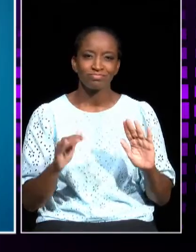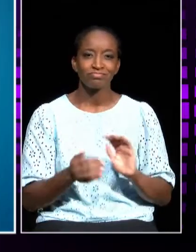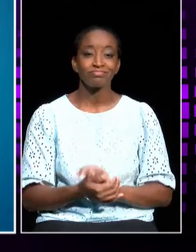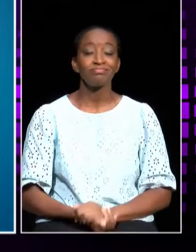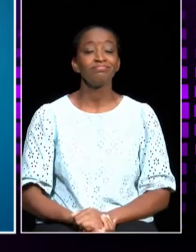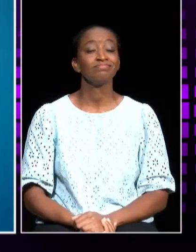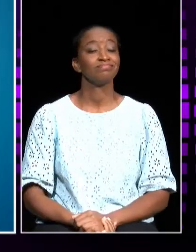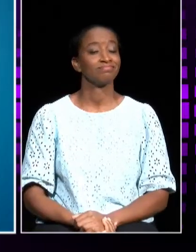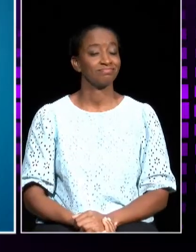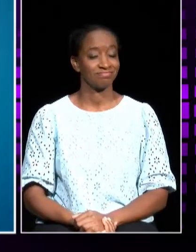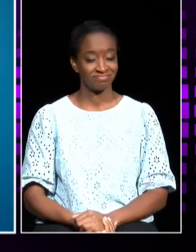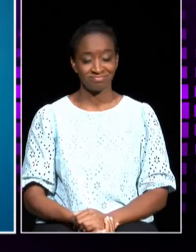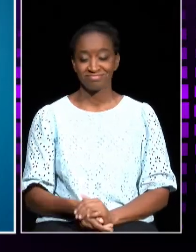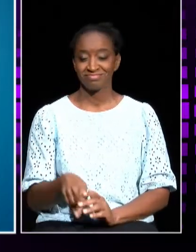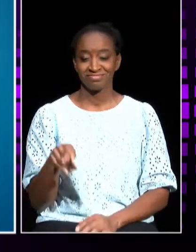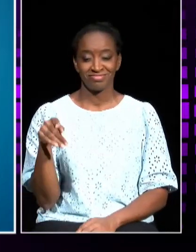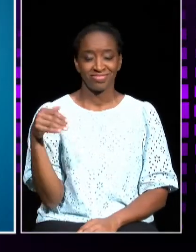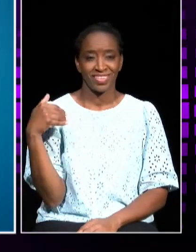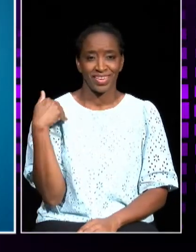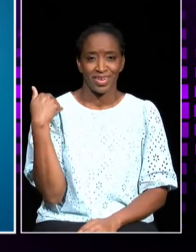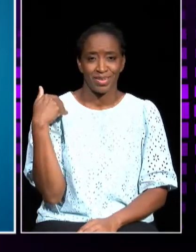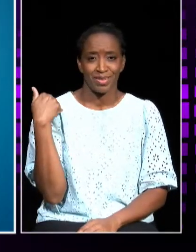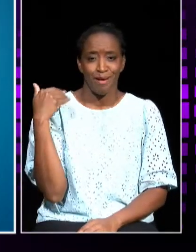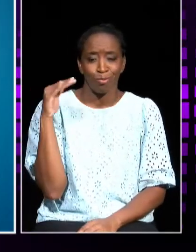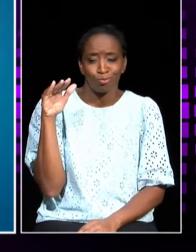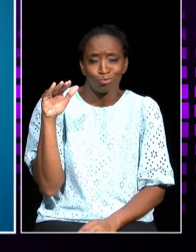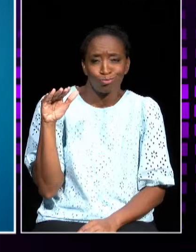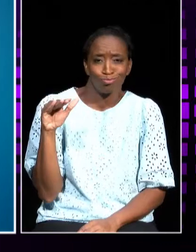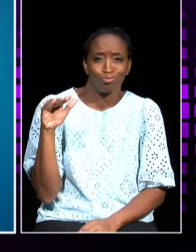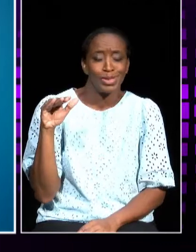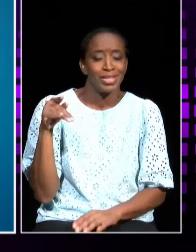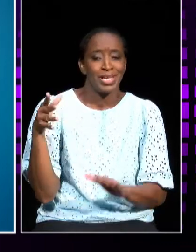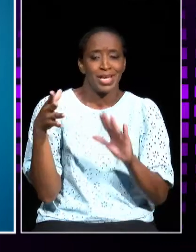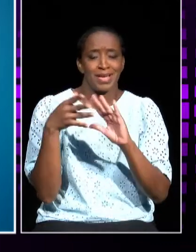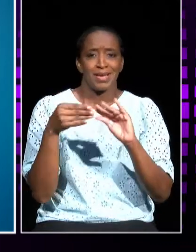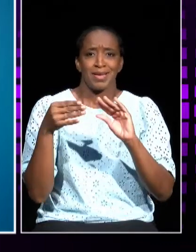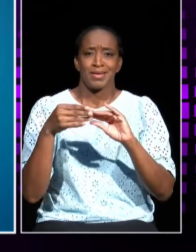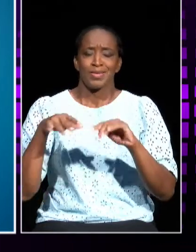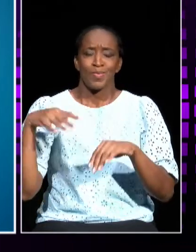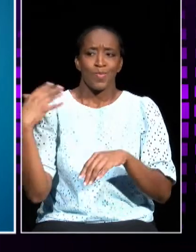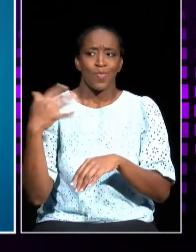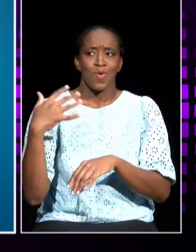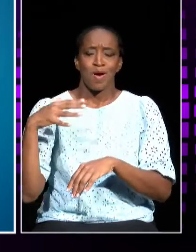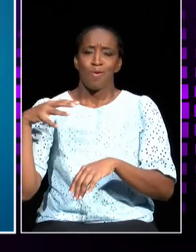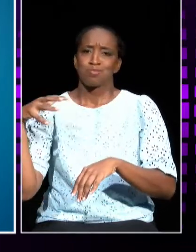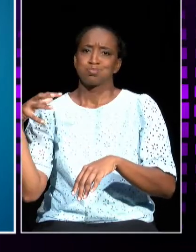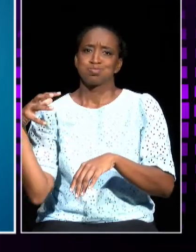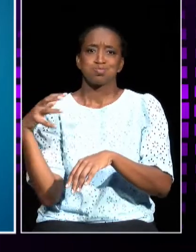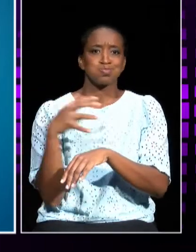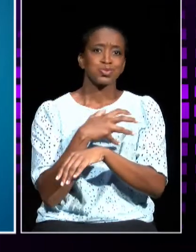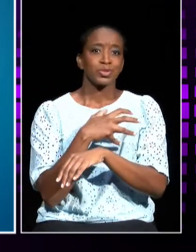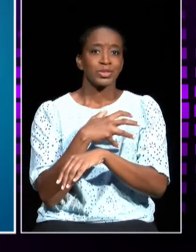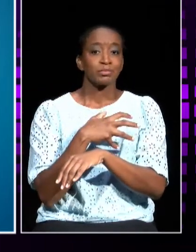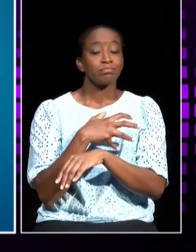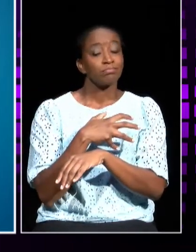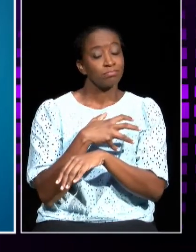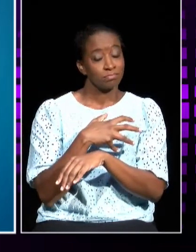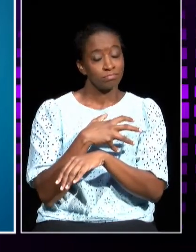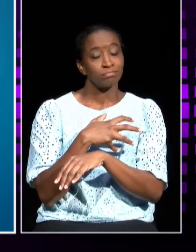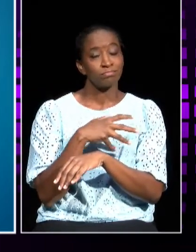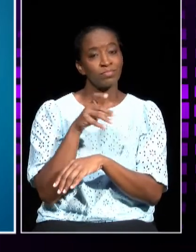Powerful message from that young man. And that's the reality of today. Sometimes the children must lead us, and we see that all